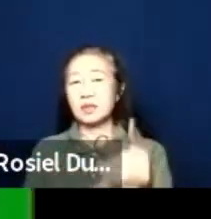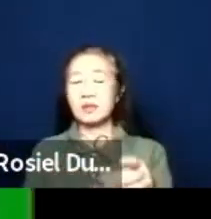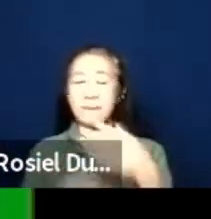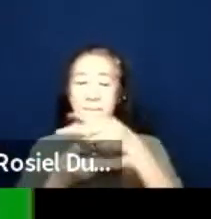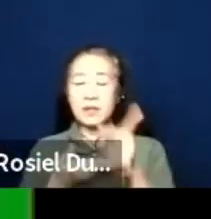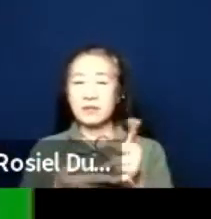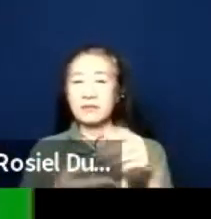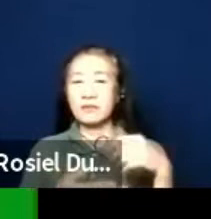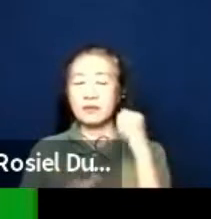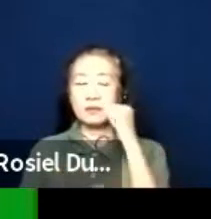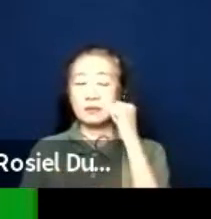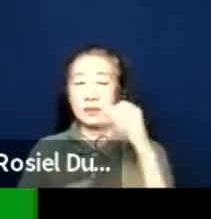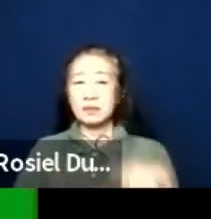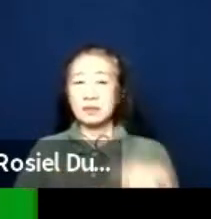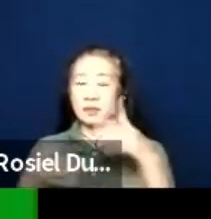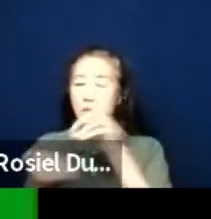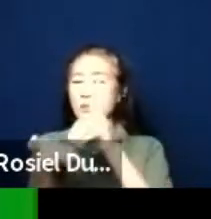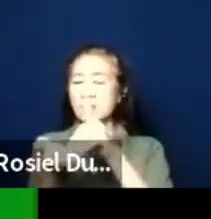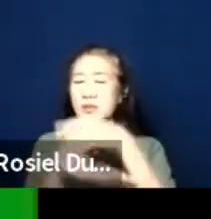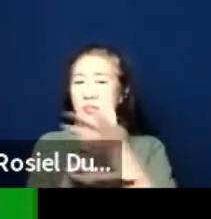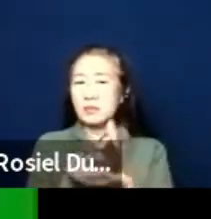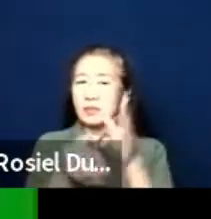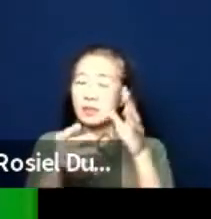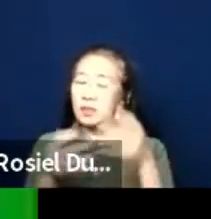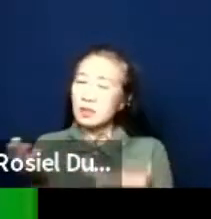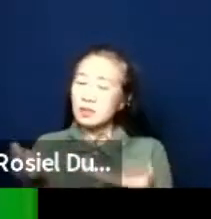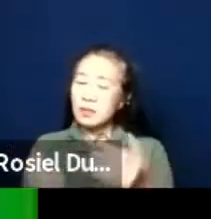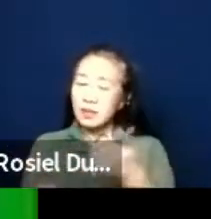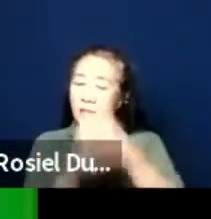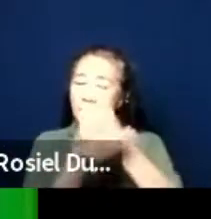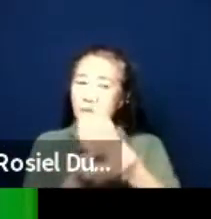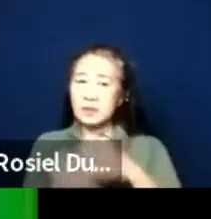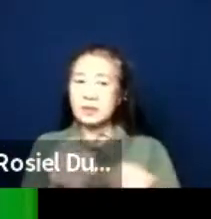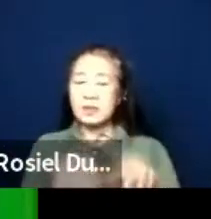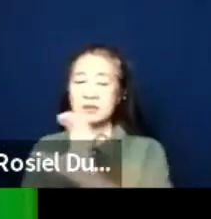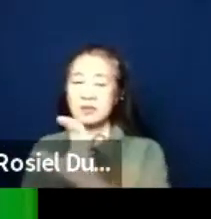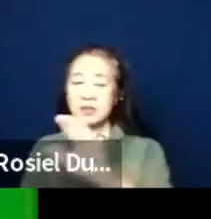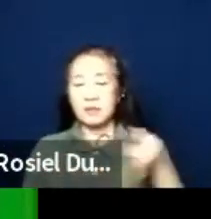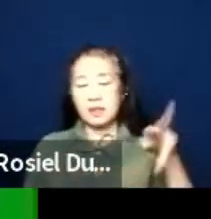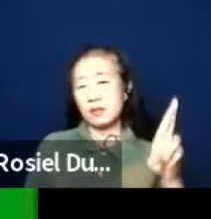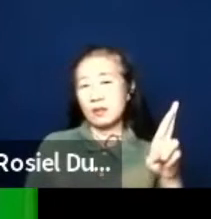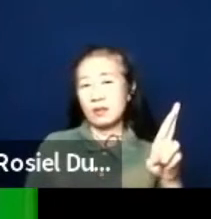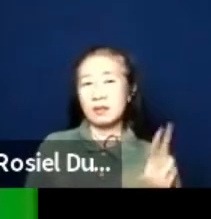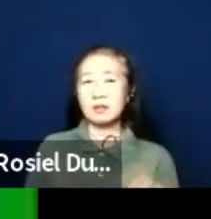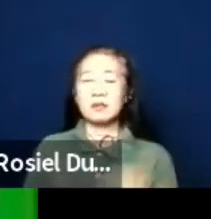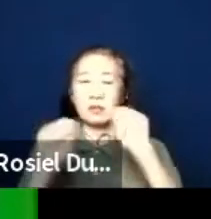But doctors want to remind us there's something else we can do to help those around us. CPR. The technique can be done safely, even